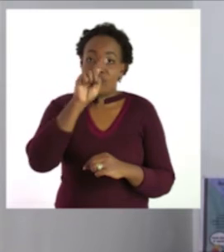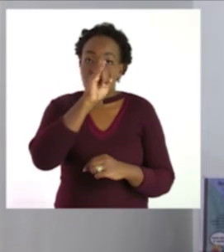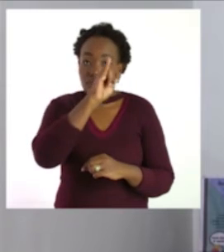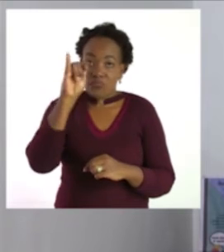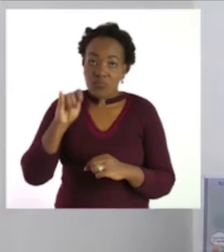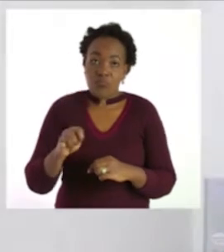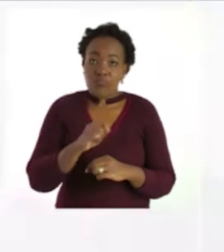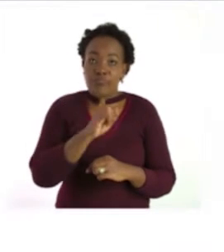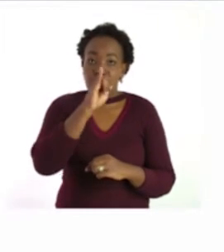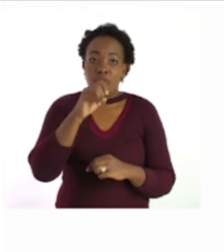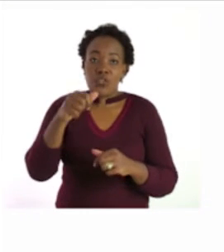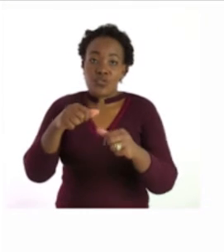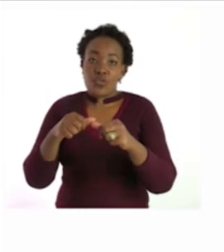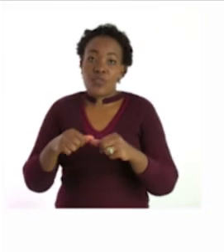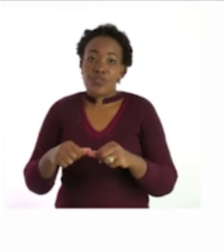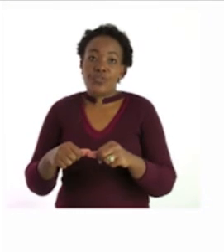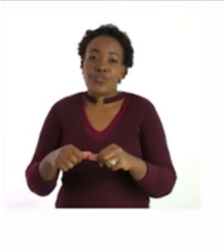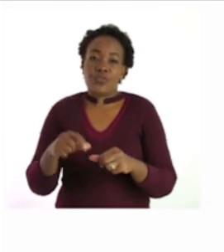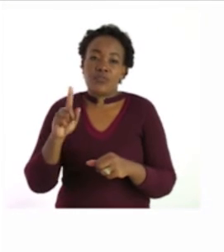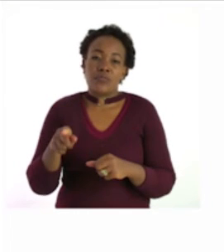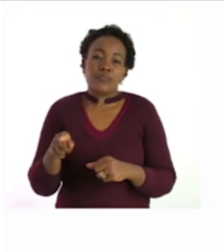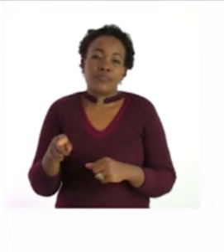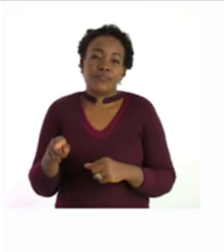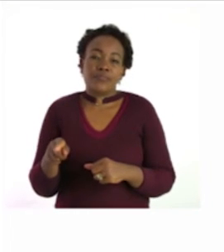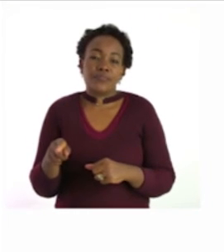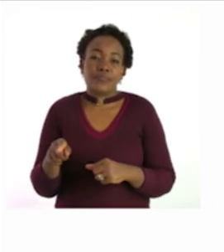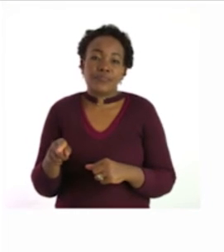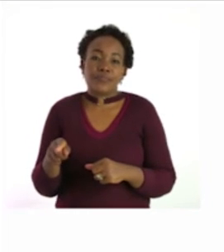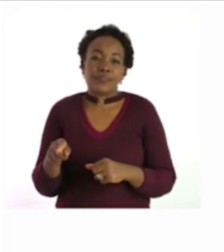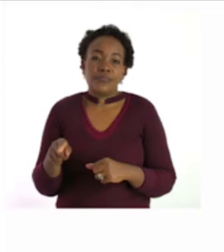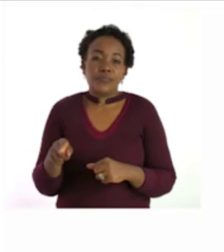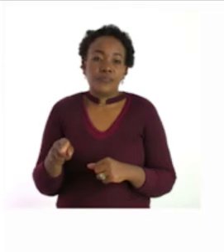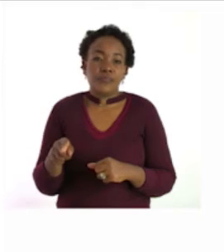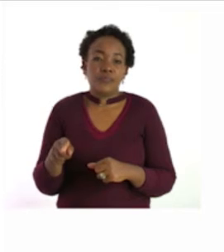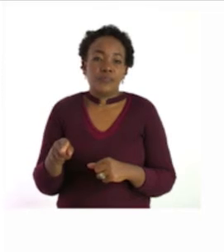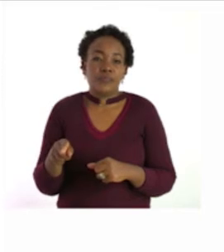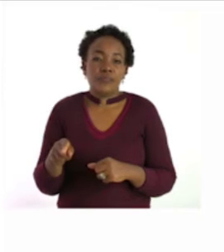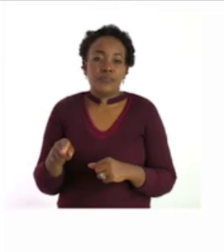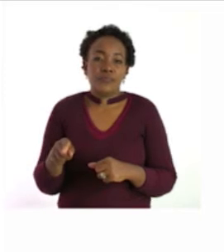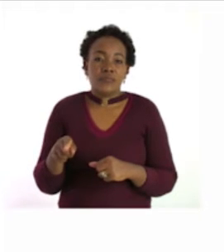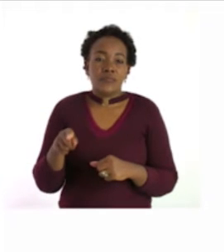Now we move on to another one. We have